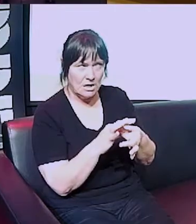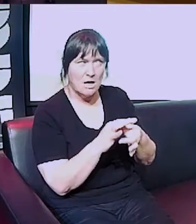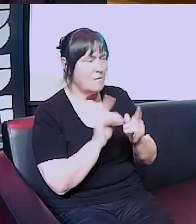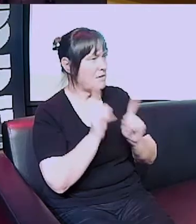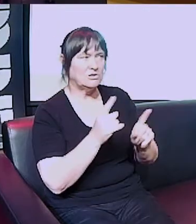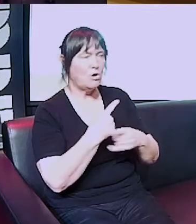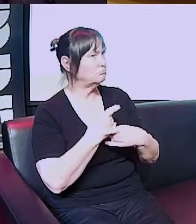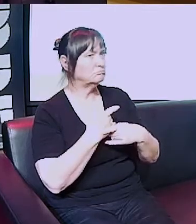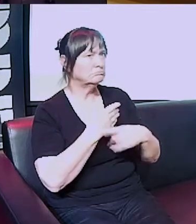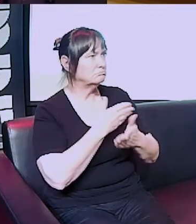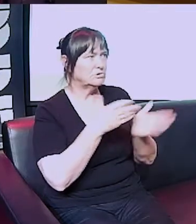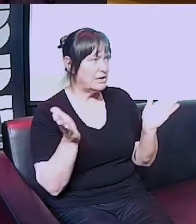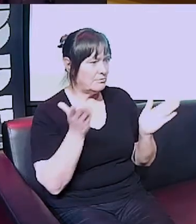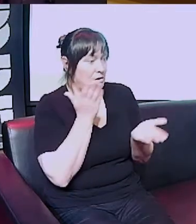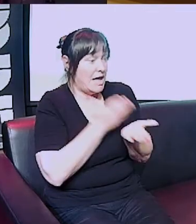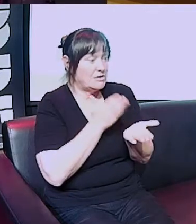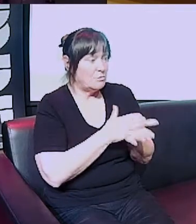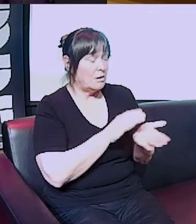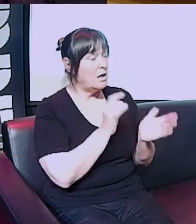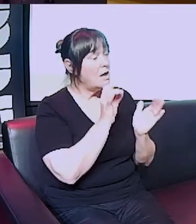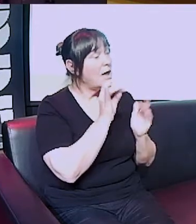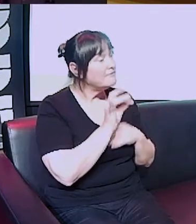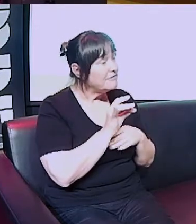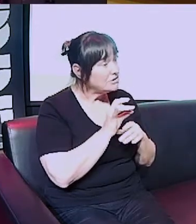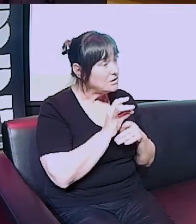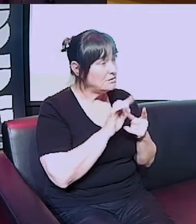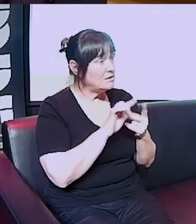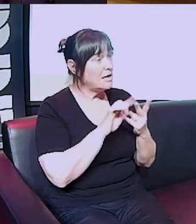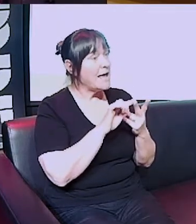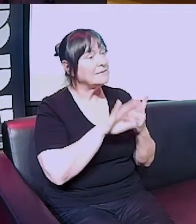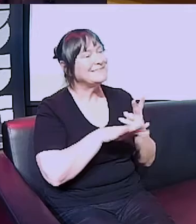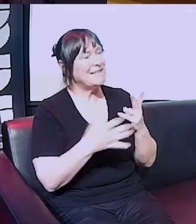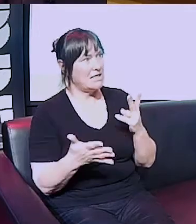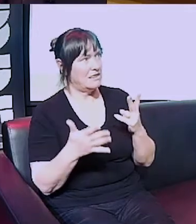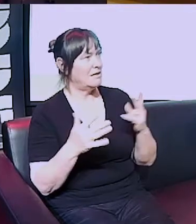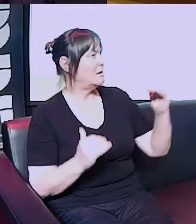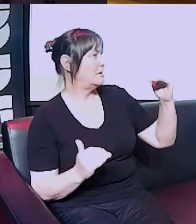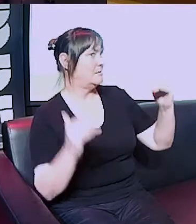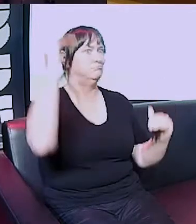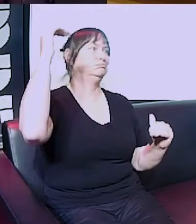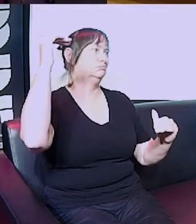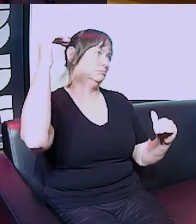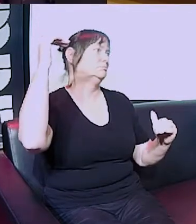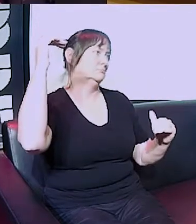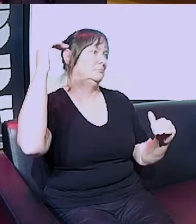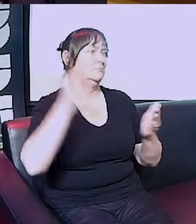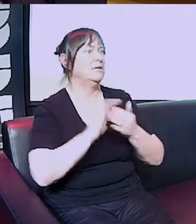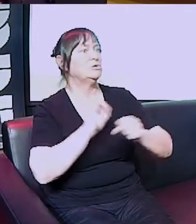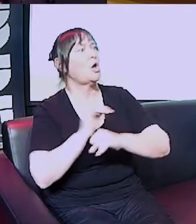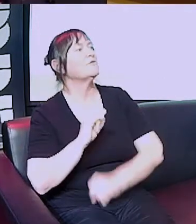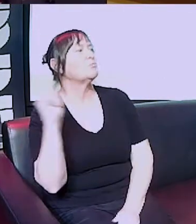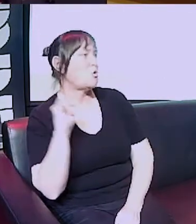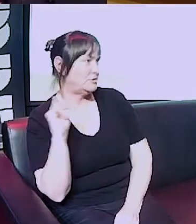the board, and actually mortality and infection rates are the difference to make COVID far worse.